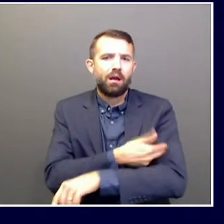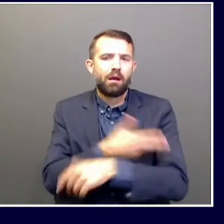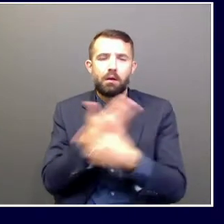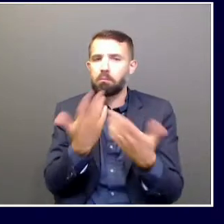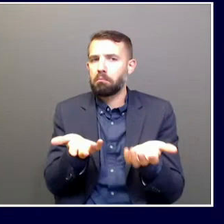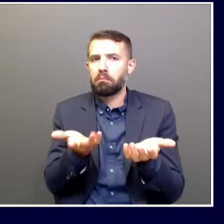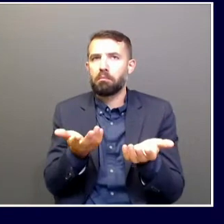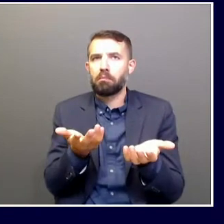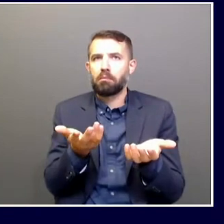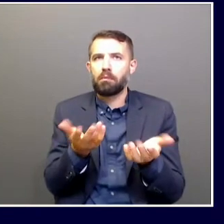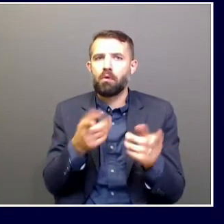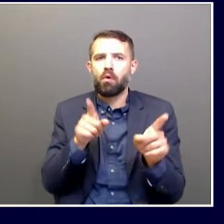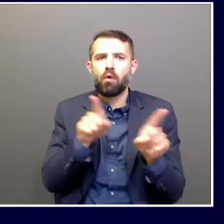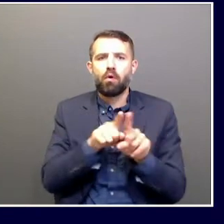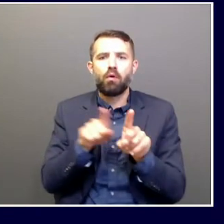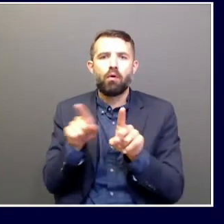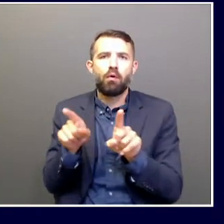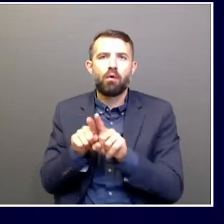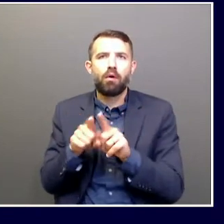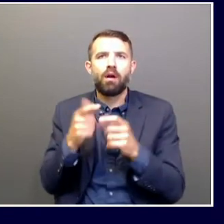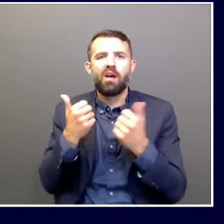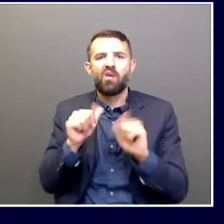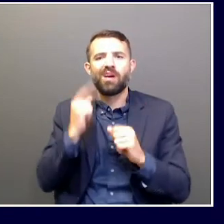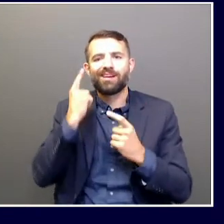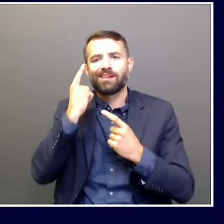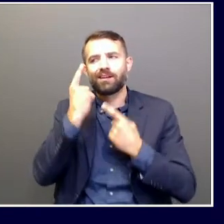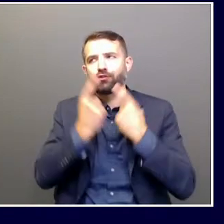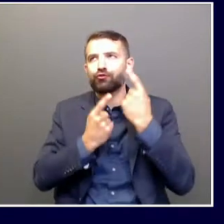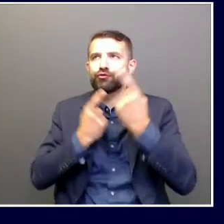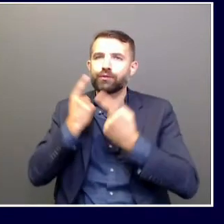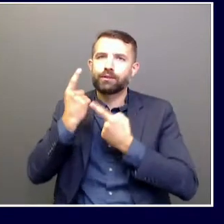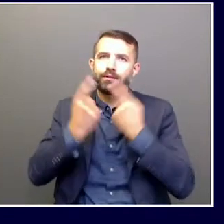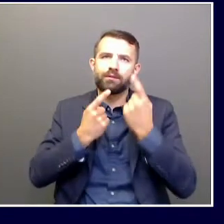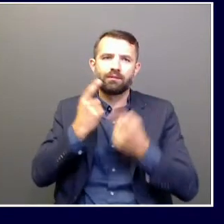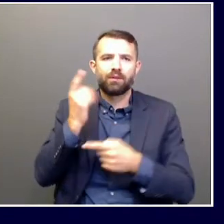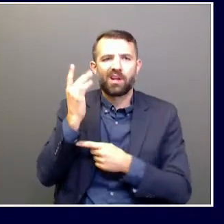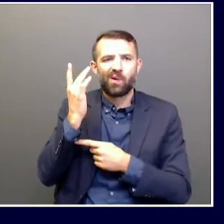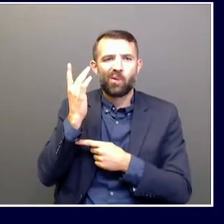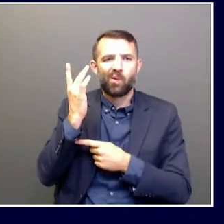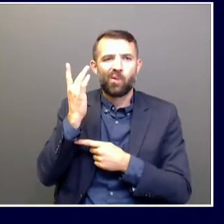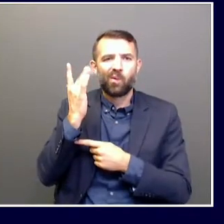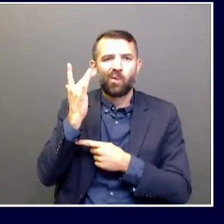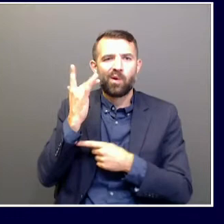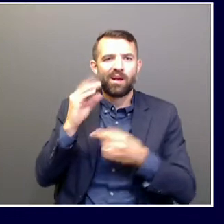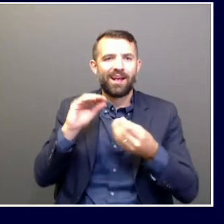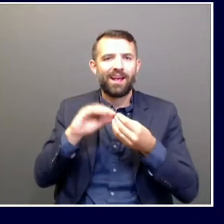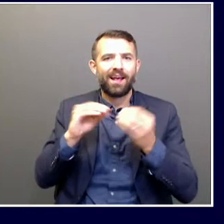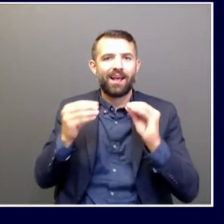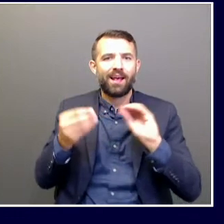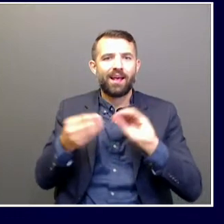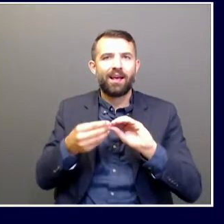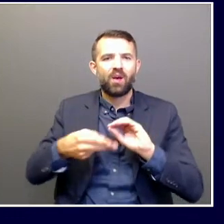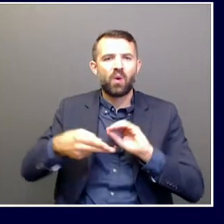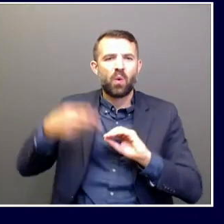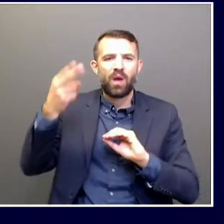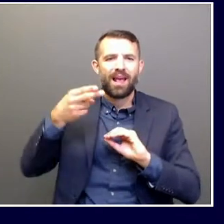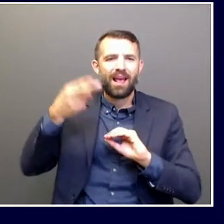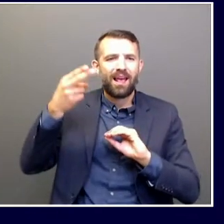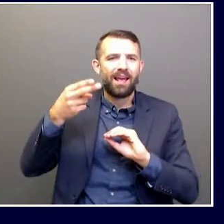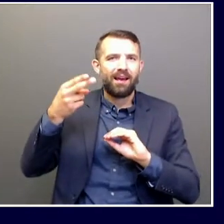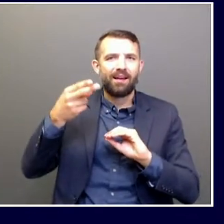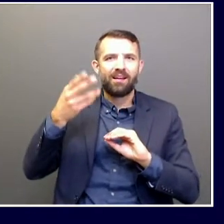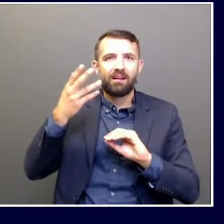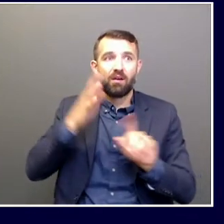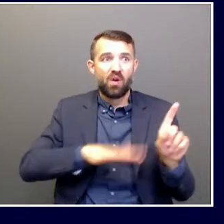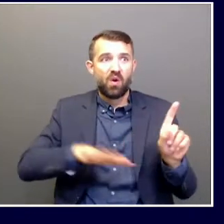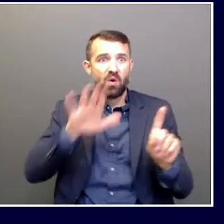also any thoughts about why these numbers are so high when the state has one of the highest immunization rates in the